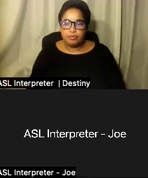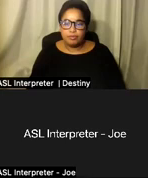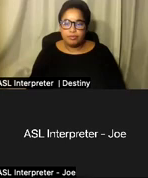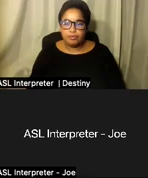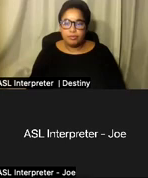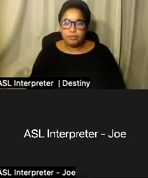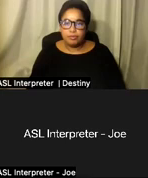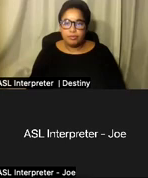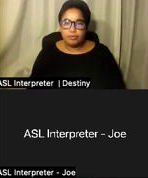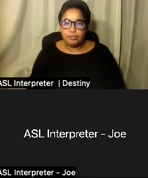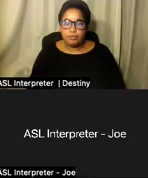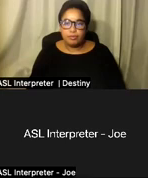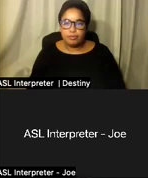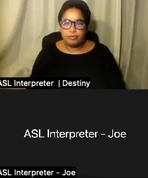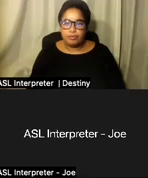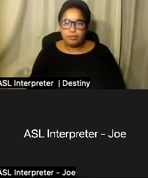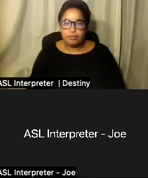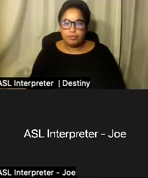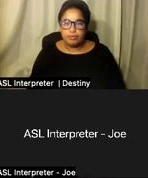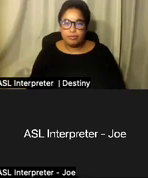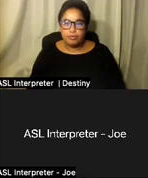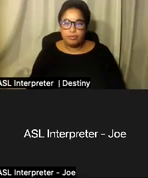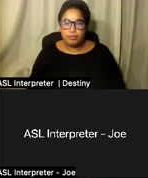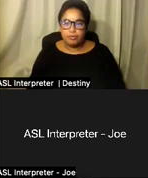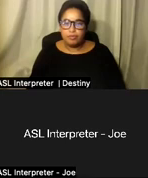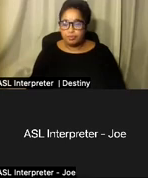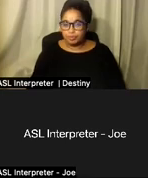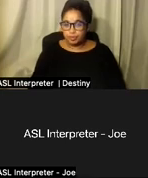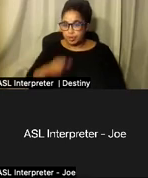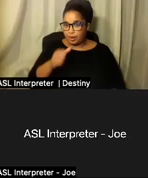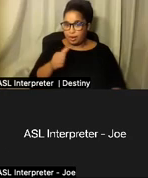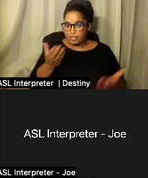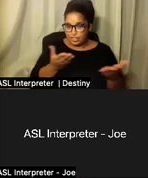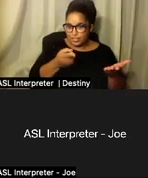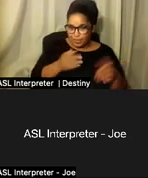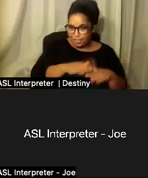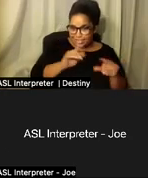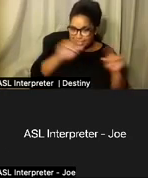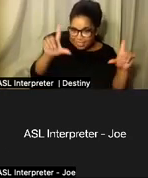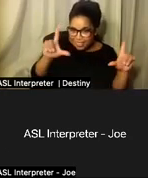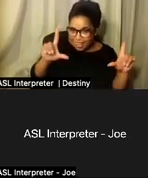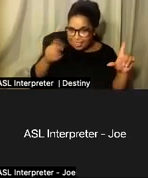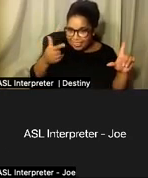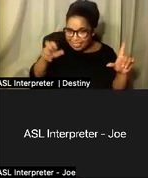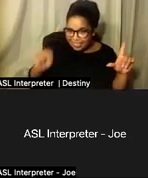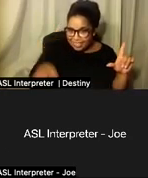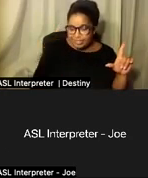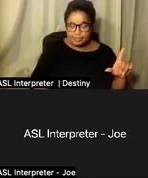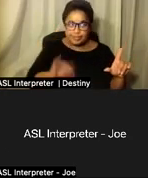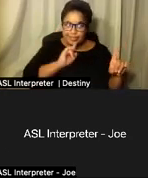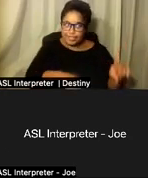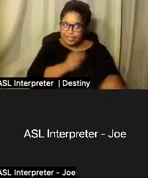So isn't the answer what's not on this slide, Glen? Pretty much. All